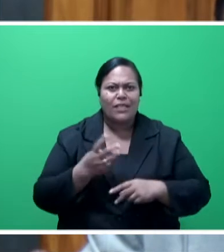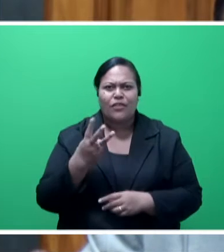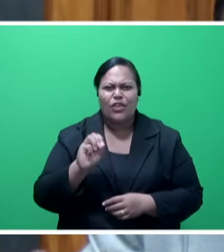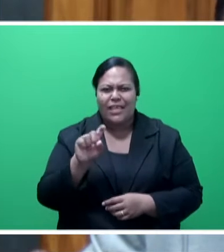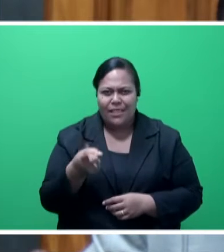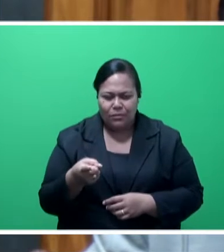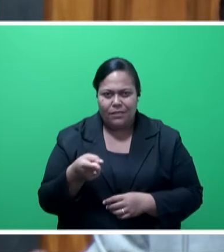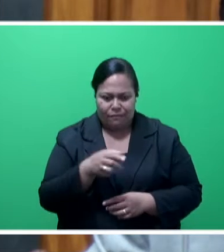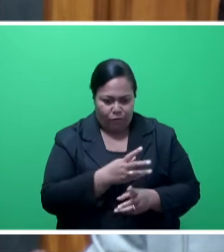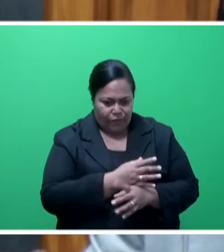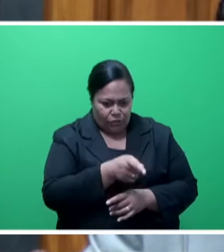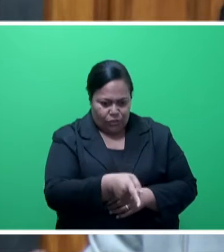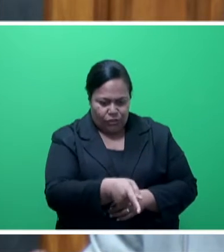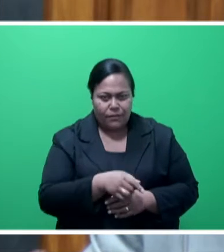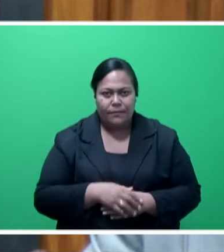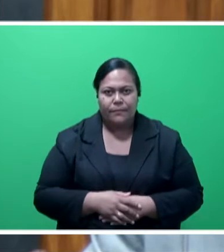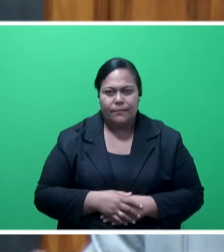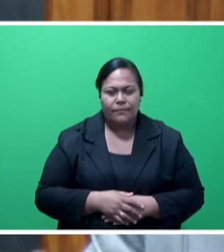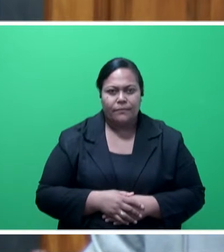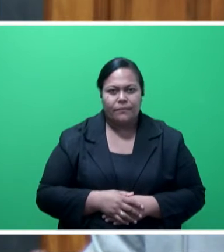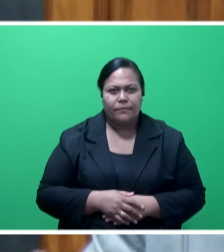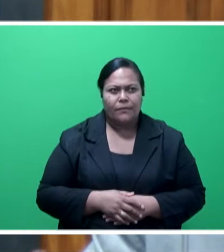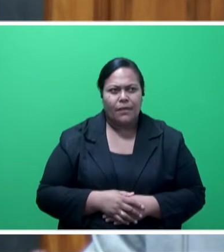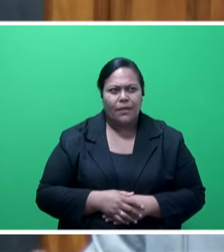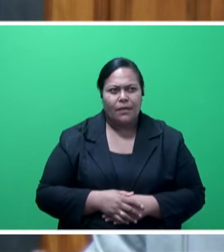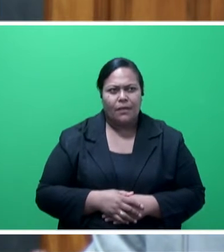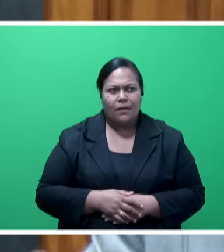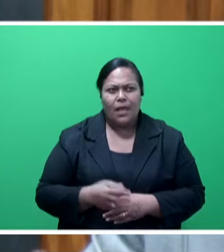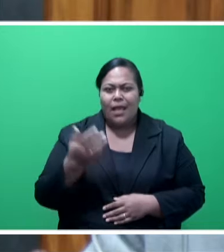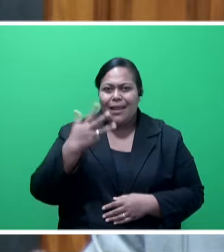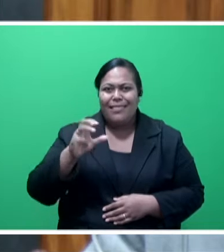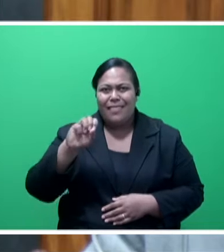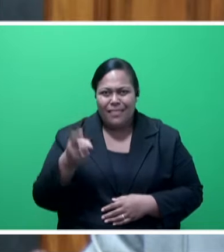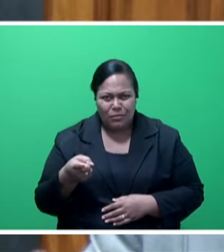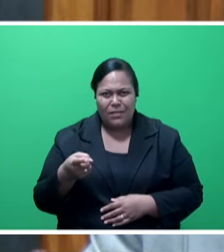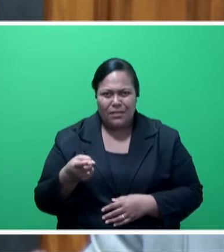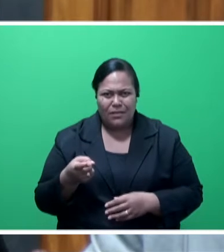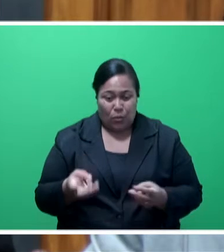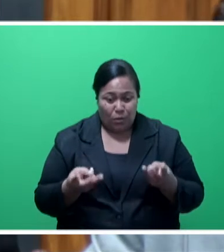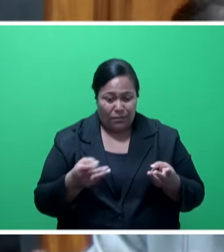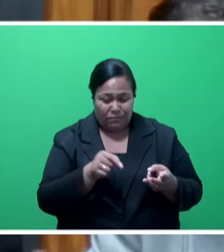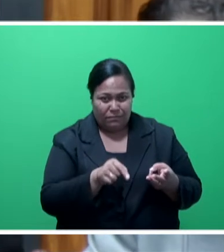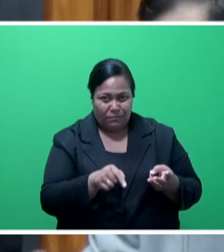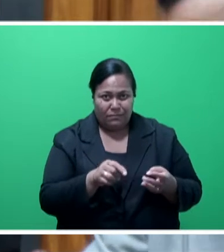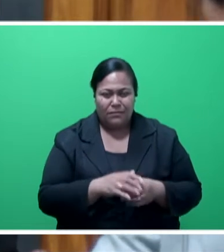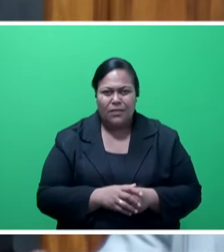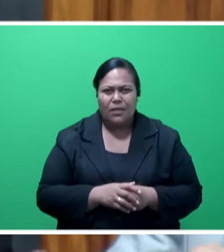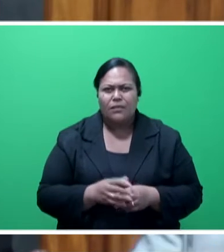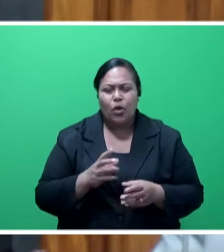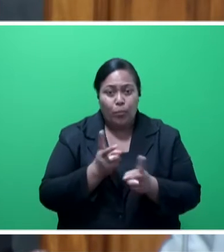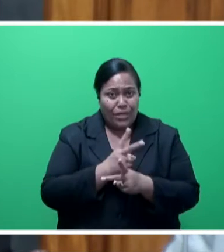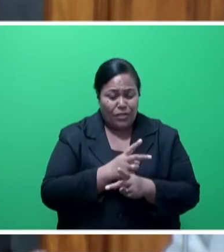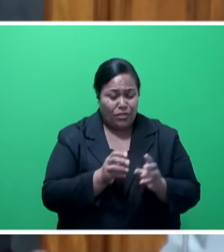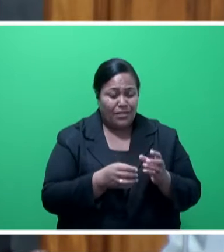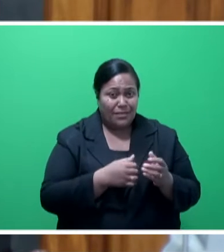In 2018, PAFCO was able to process 19,000 metric tons. This production figure is